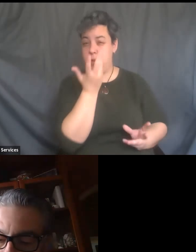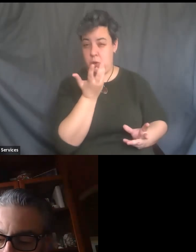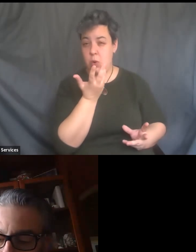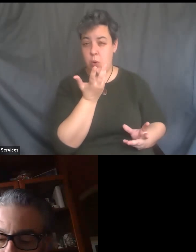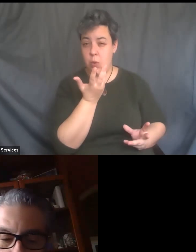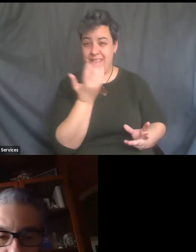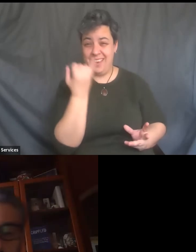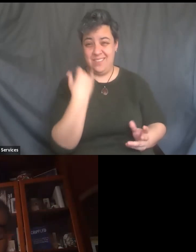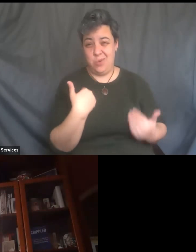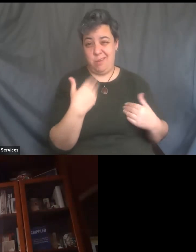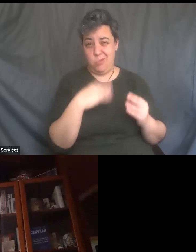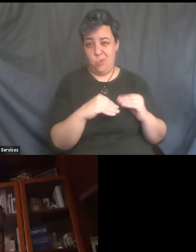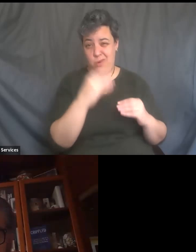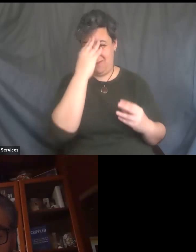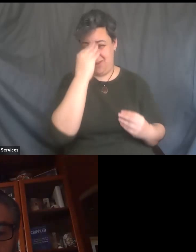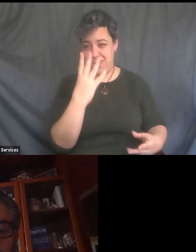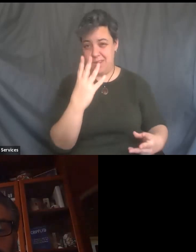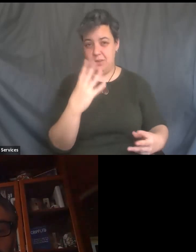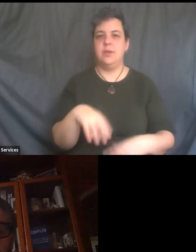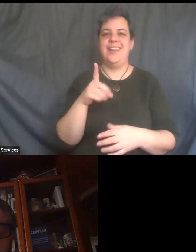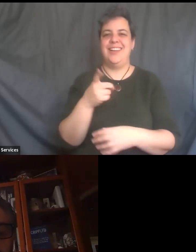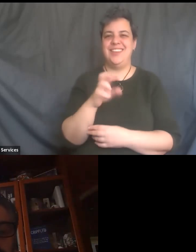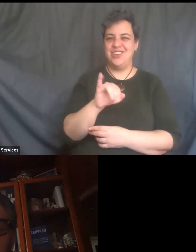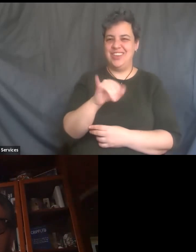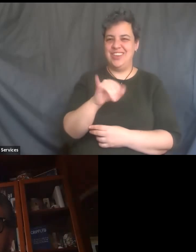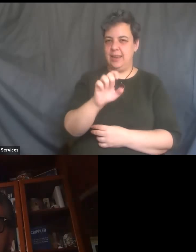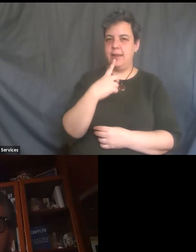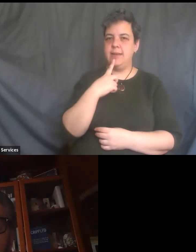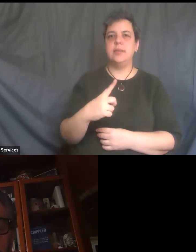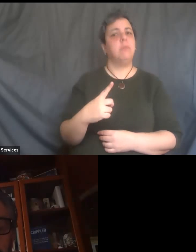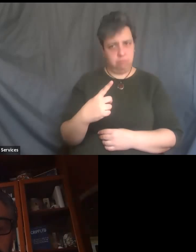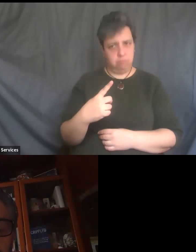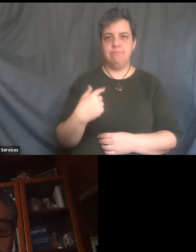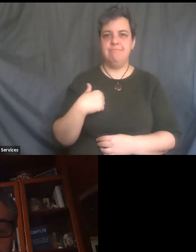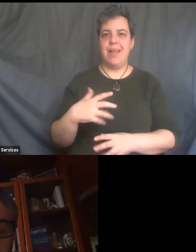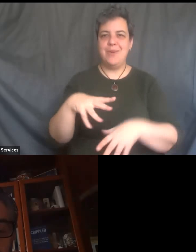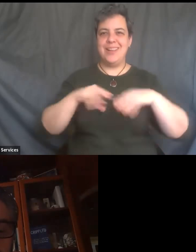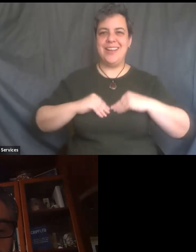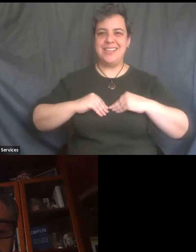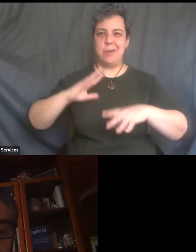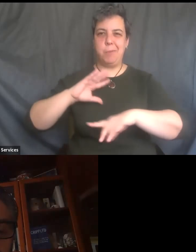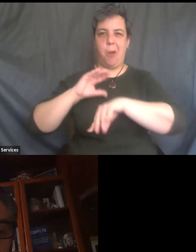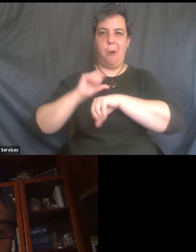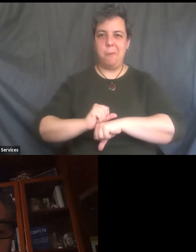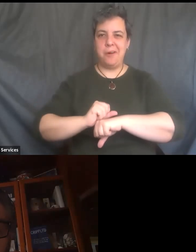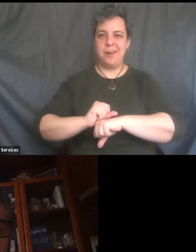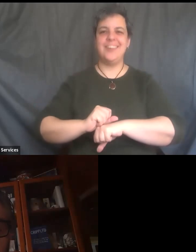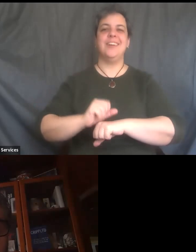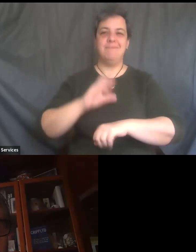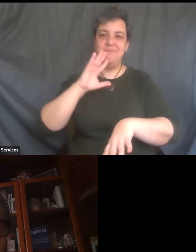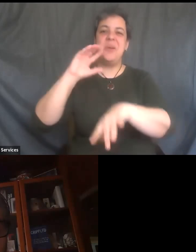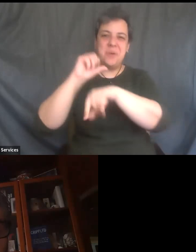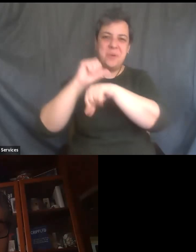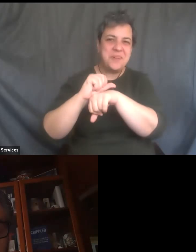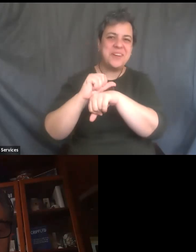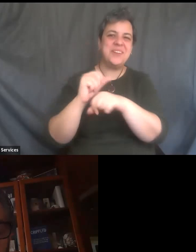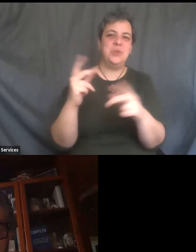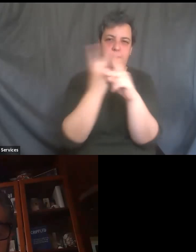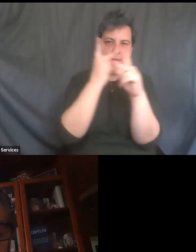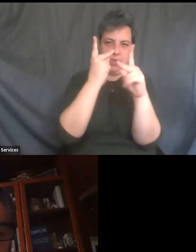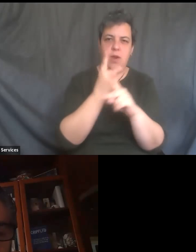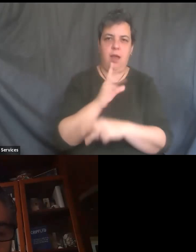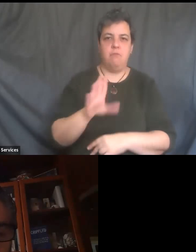will take that as a personal assignment. Thank you, Ann. Thank you, Dr. Ige. Commissioner, you have something else to say, Calise? Oh,